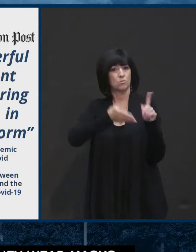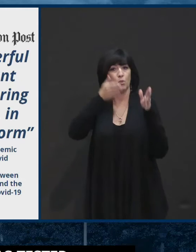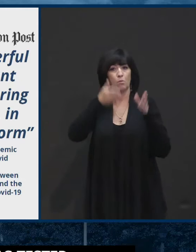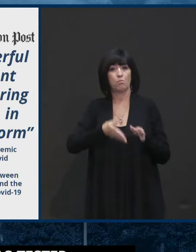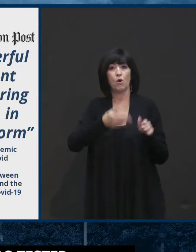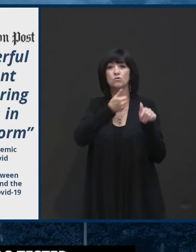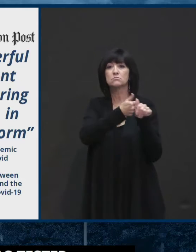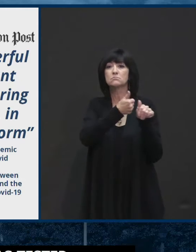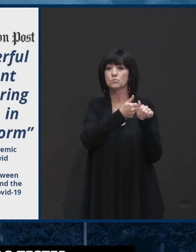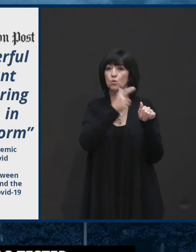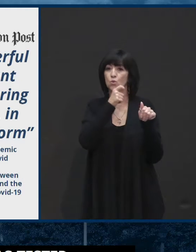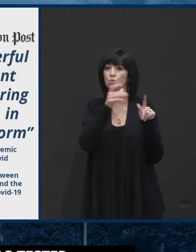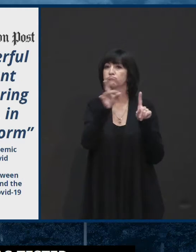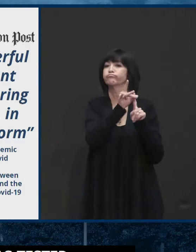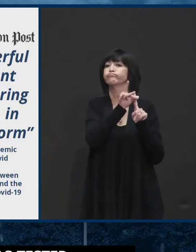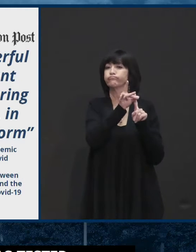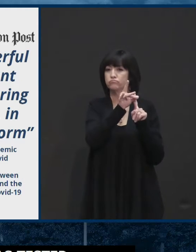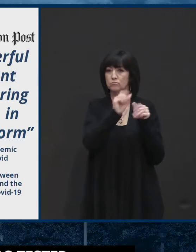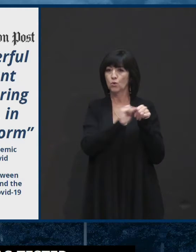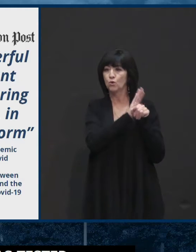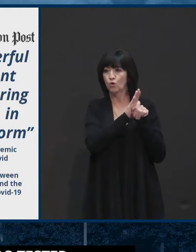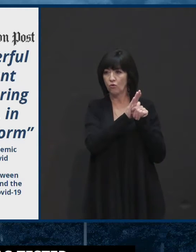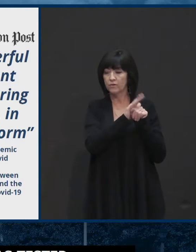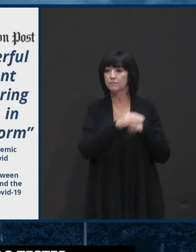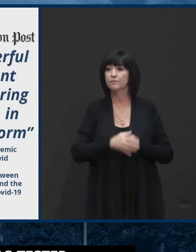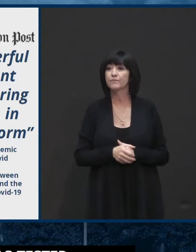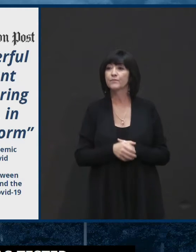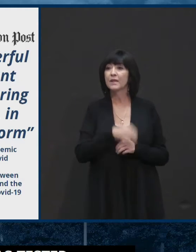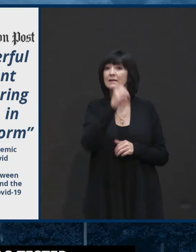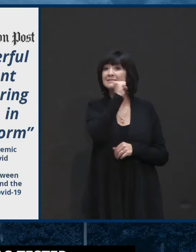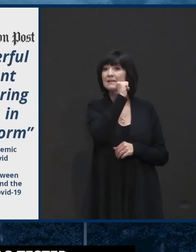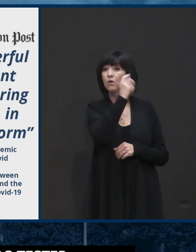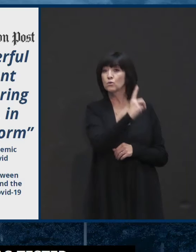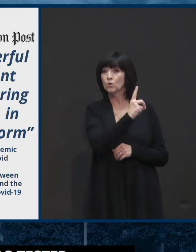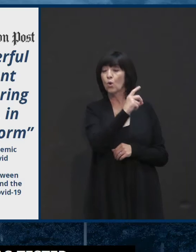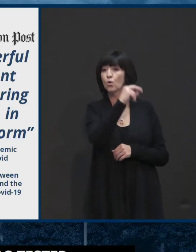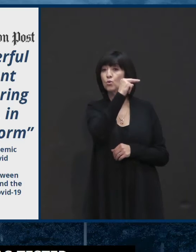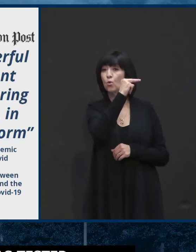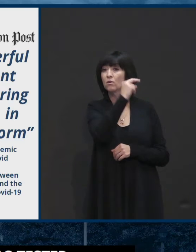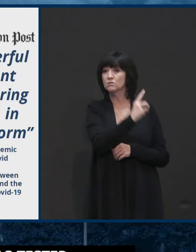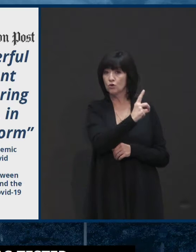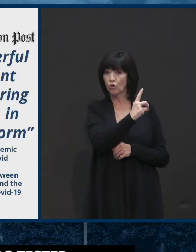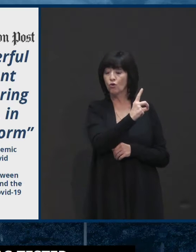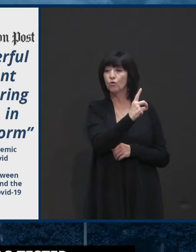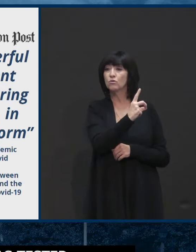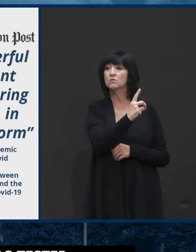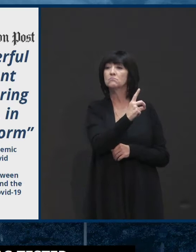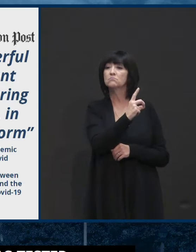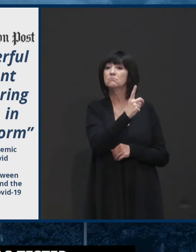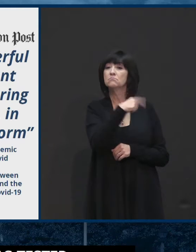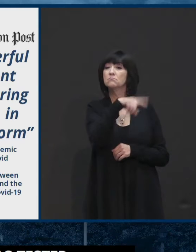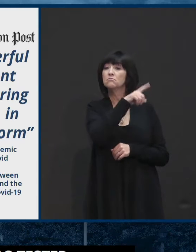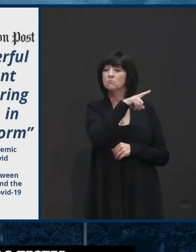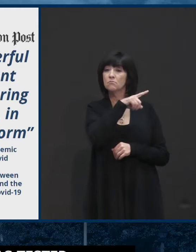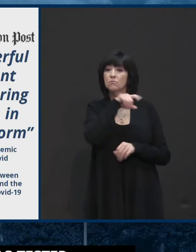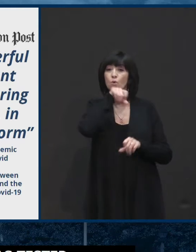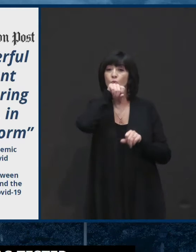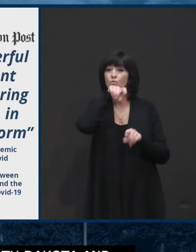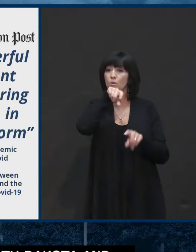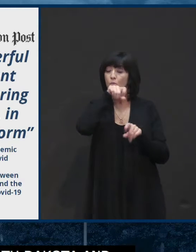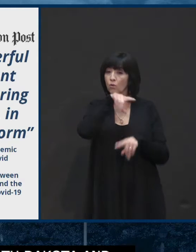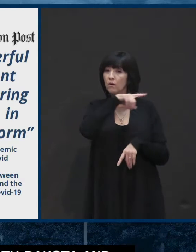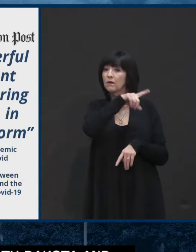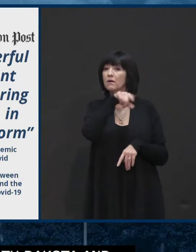and North Dakota, and their reporting of people who wear masks outside